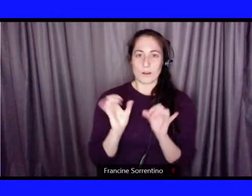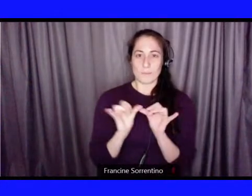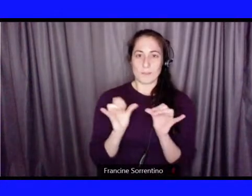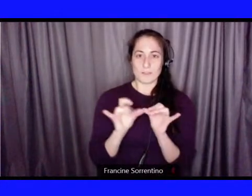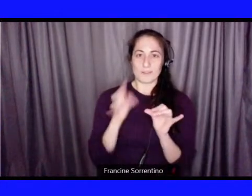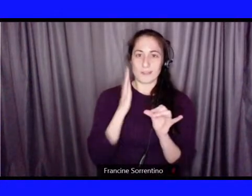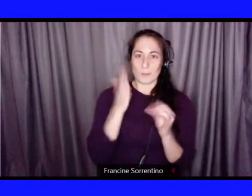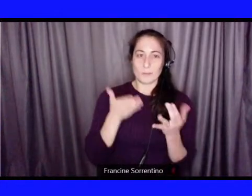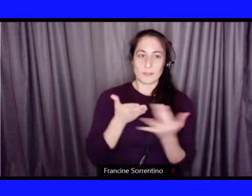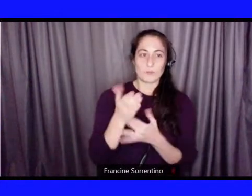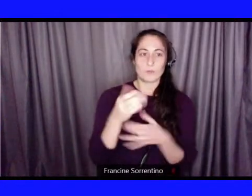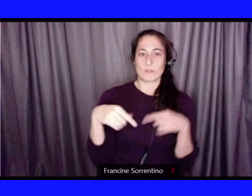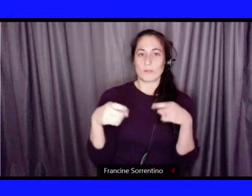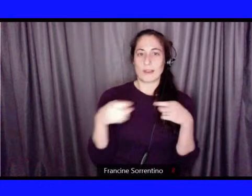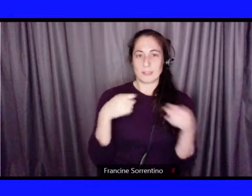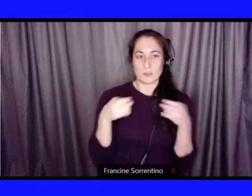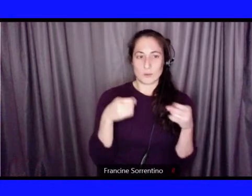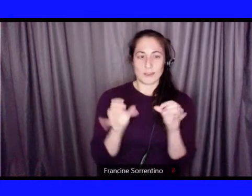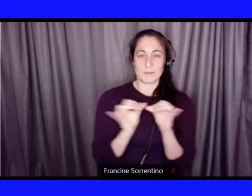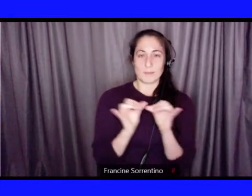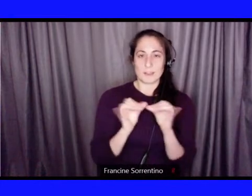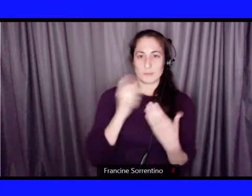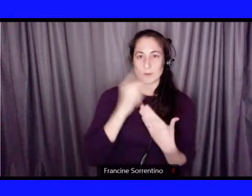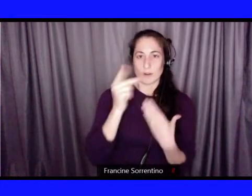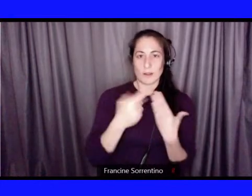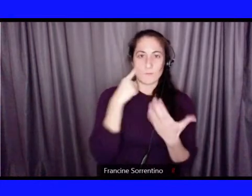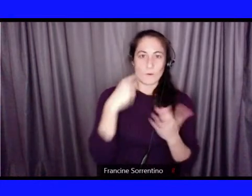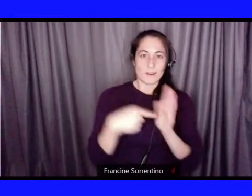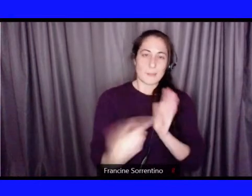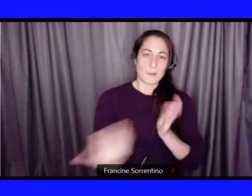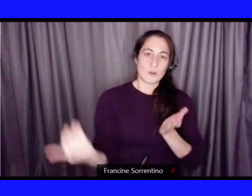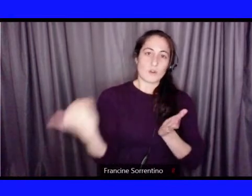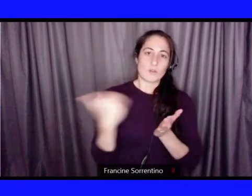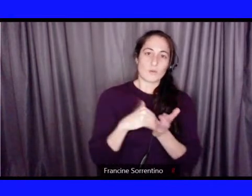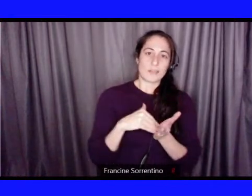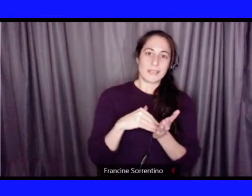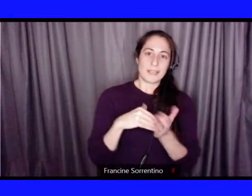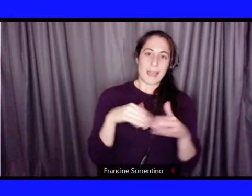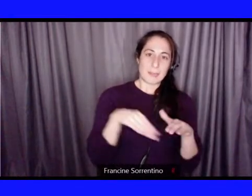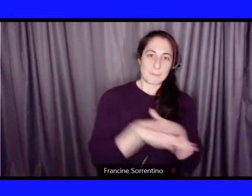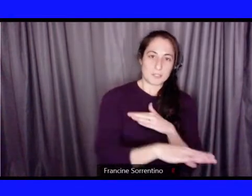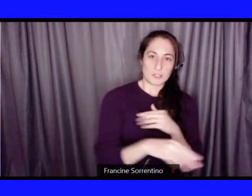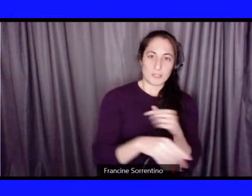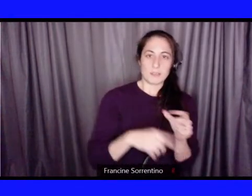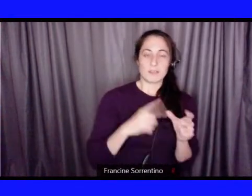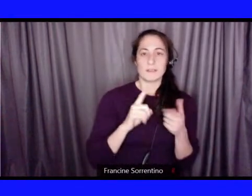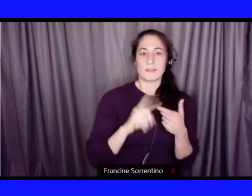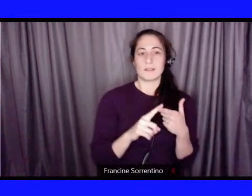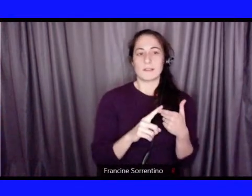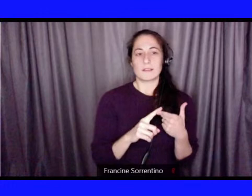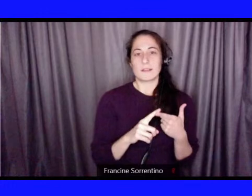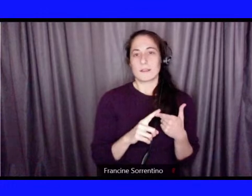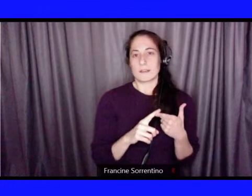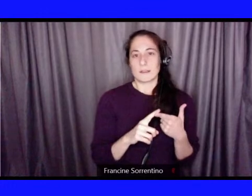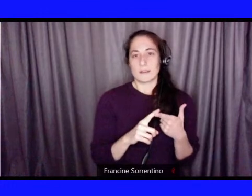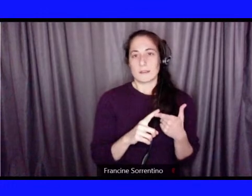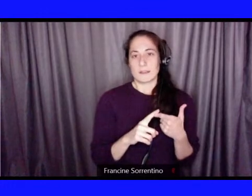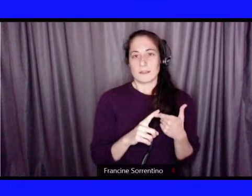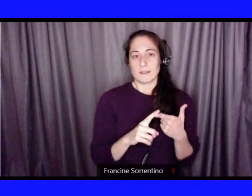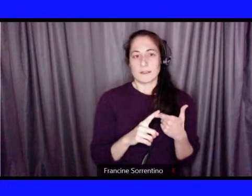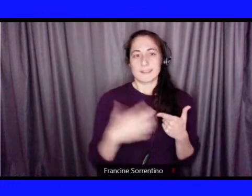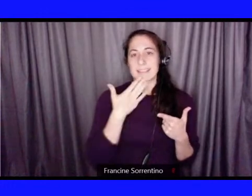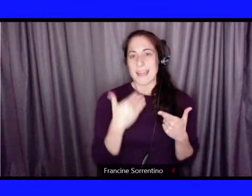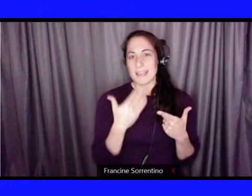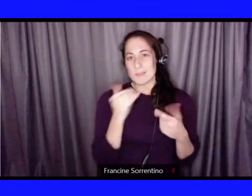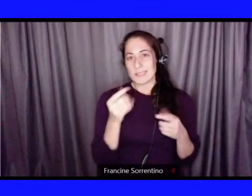a really small number of hospitals and systems are using? Yeah. So Okay. between Vizient and Premier, they're basically cover